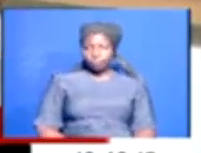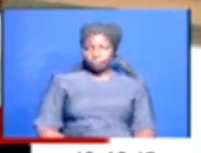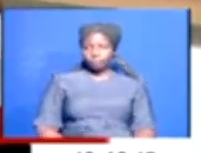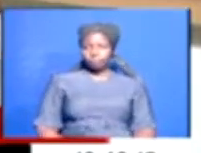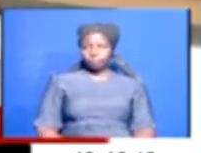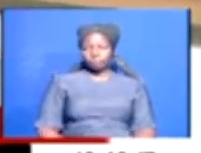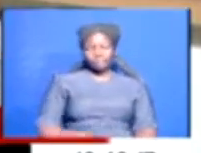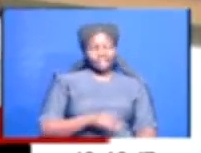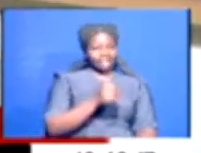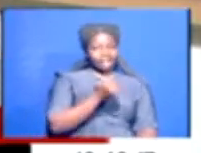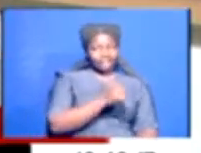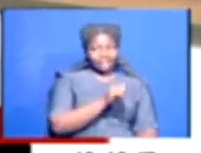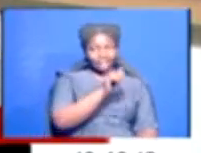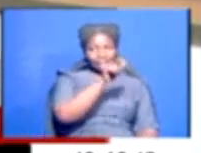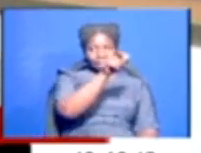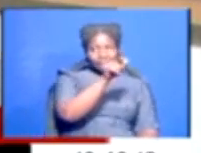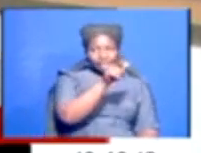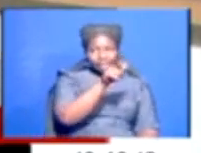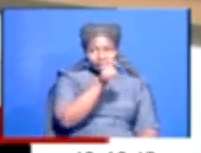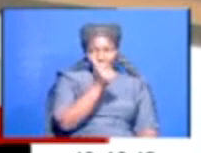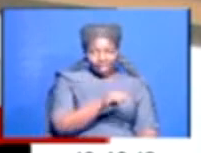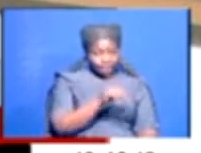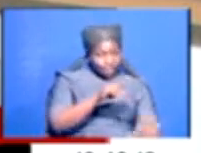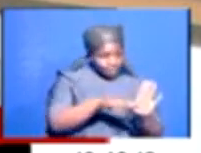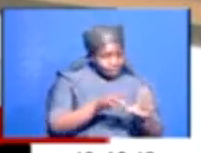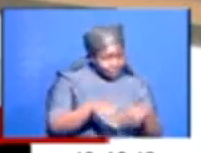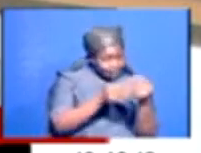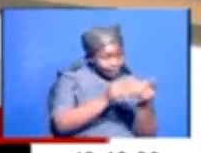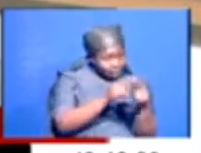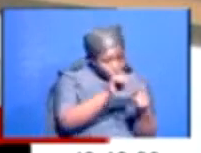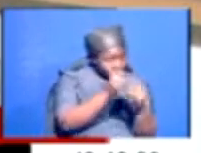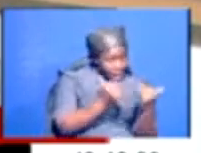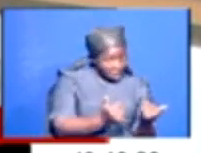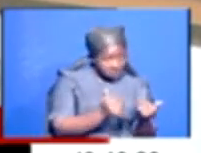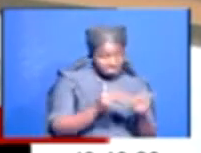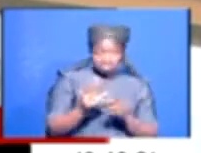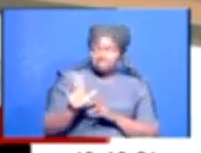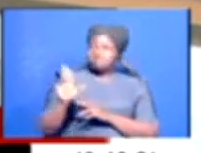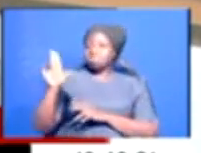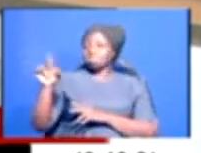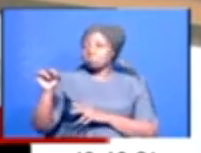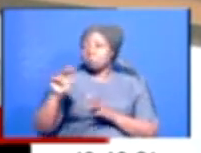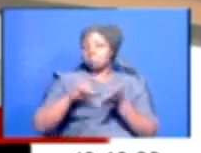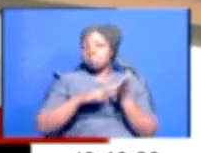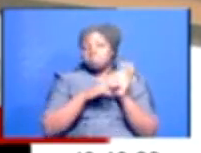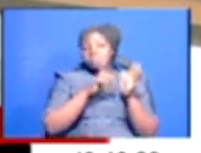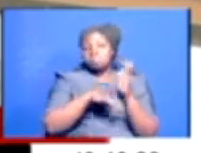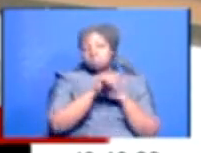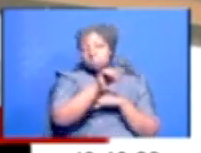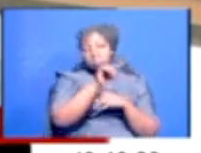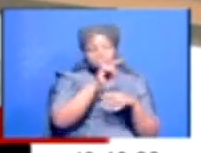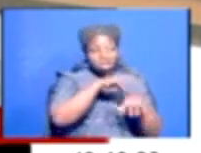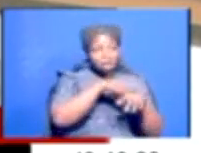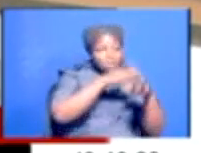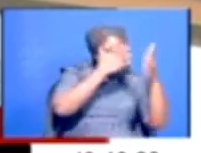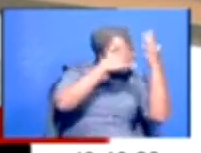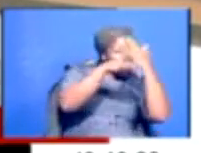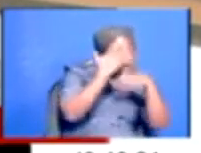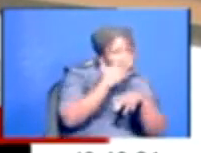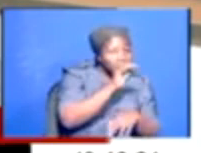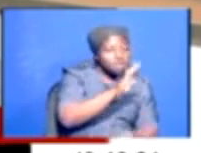Anyone that has been supplied for you right now? No. So, kwebo, ukifuzu Birmingham ni kusema lazima sasa.